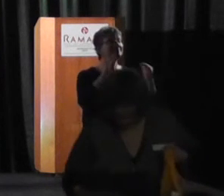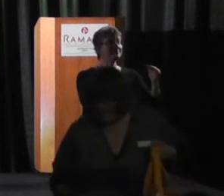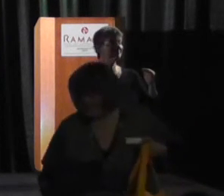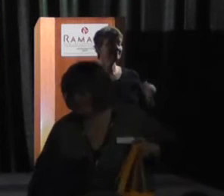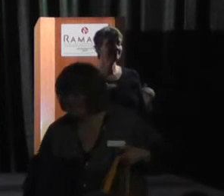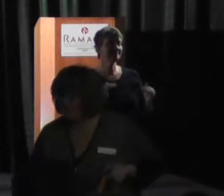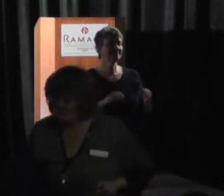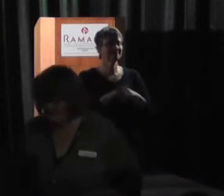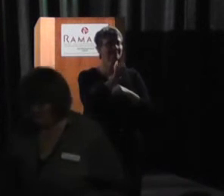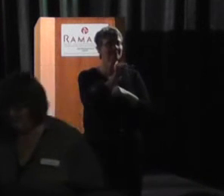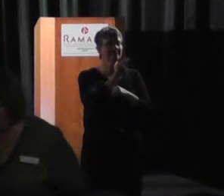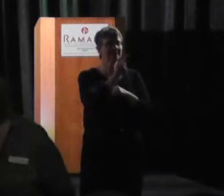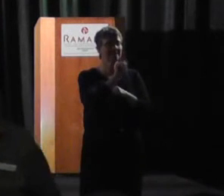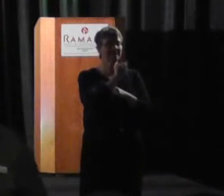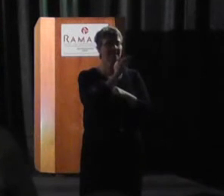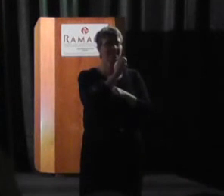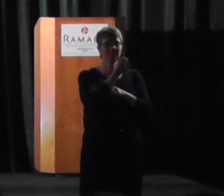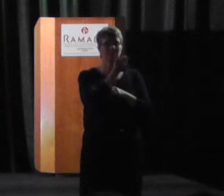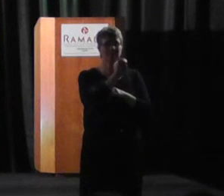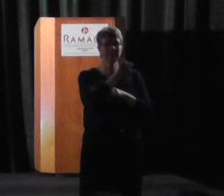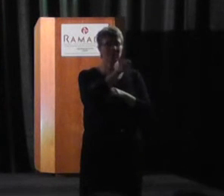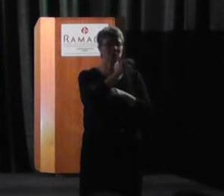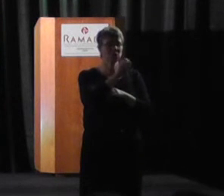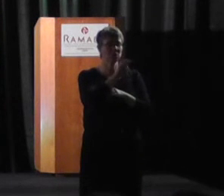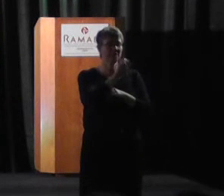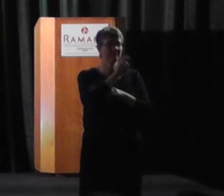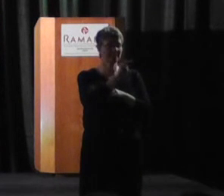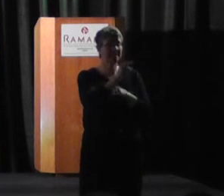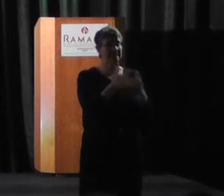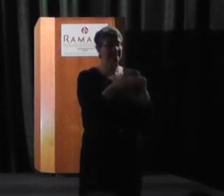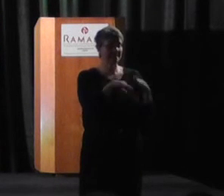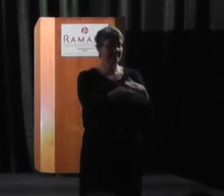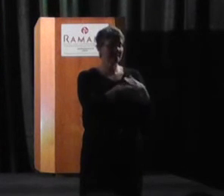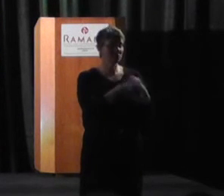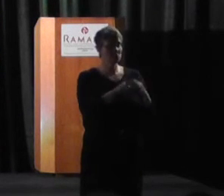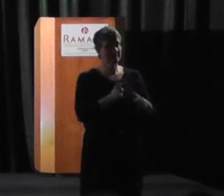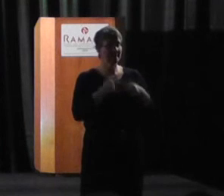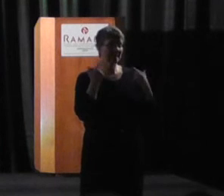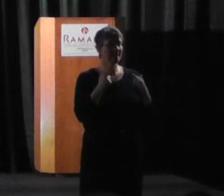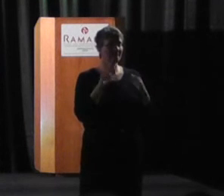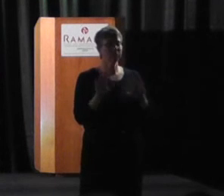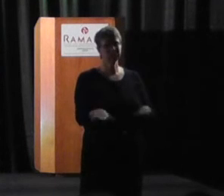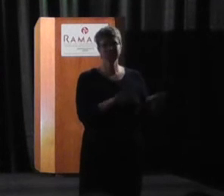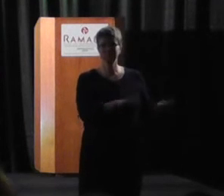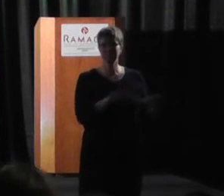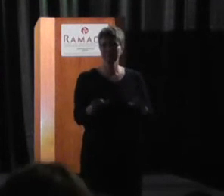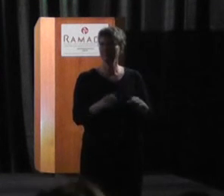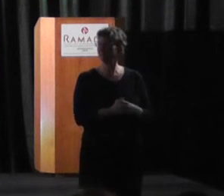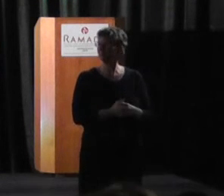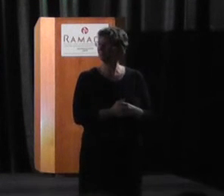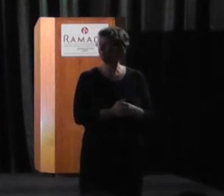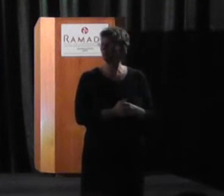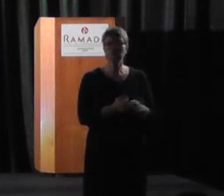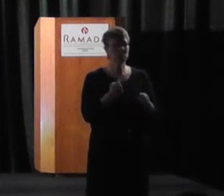Next is Linda Marie Johnson with her presentation, Easy Access to a Life of Luxury. Now, we've made some pretty great